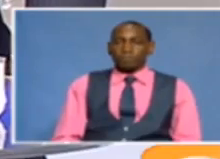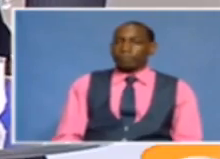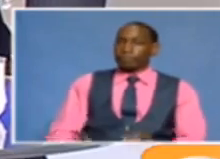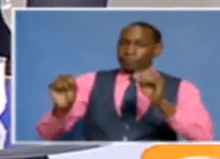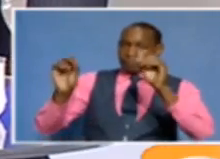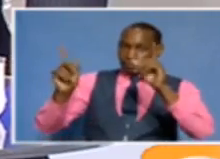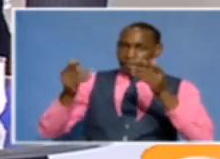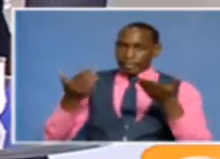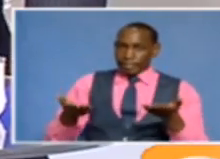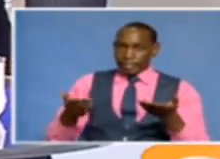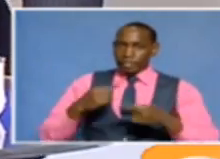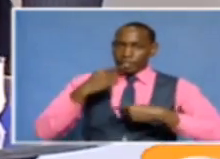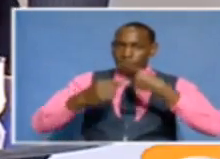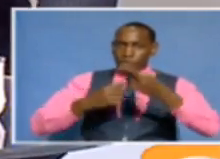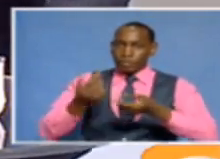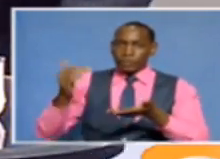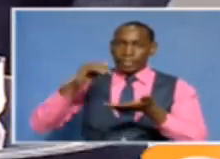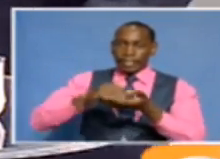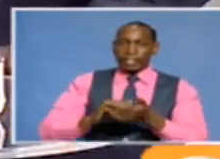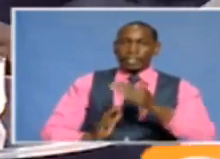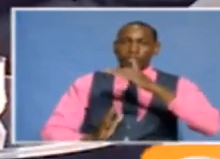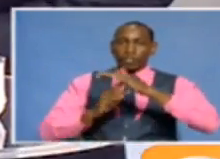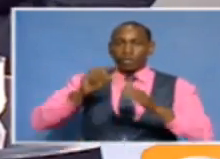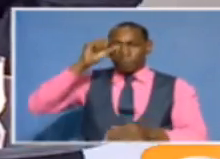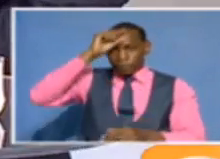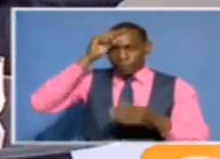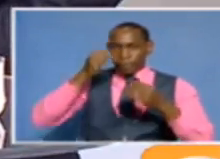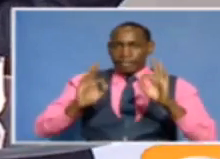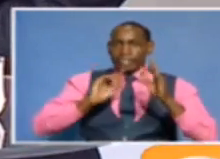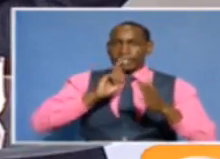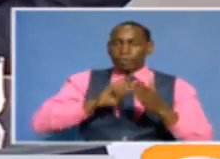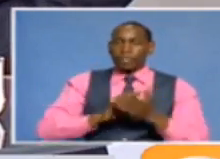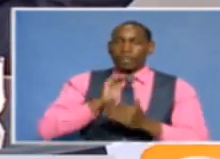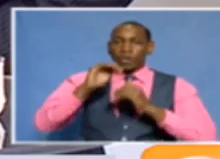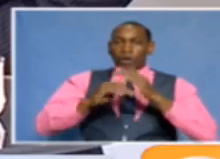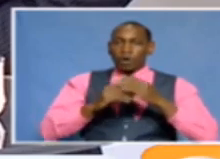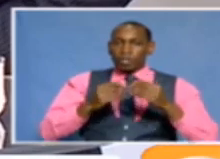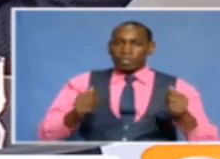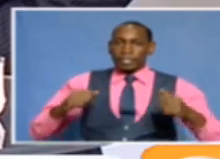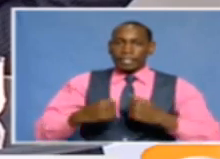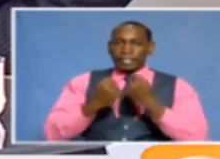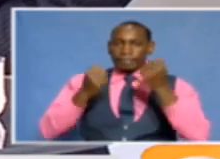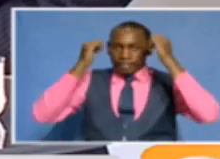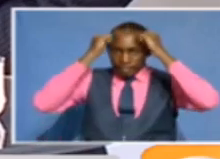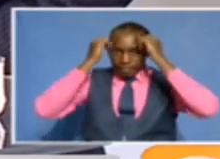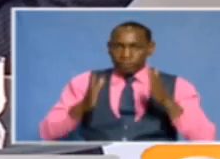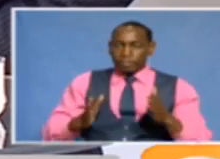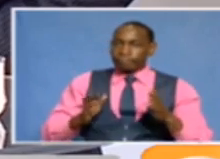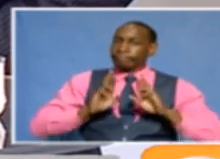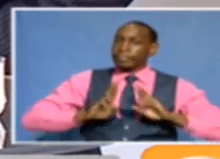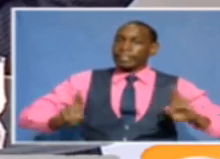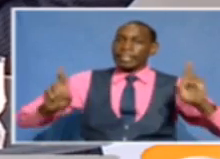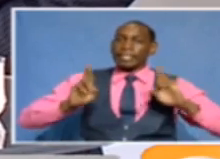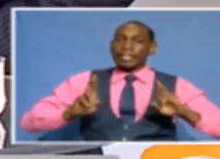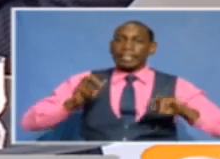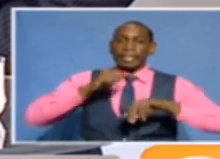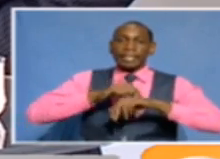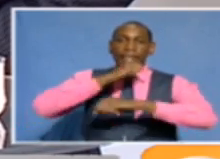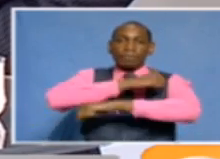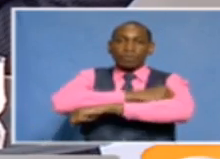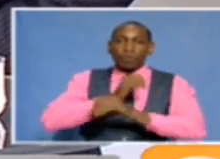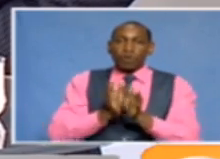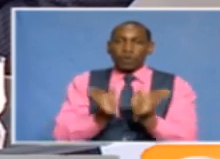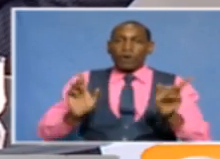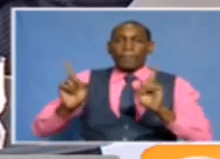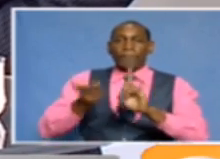All right, now switching gears once again, and top government officials say all measures to ensure the safety of students are in place as schools reopen